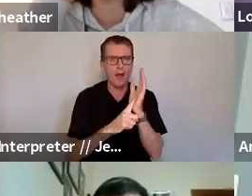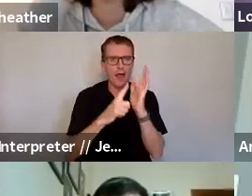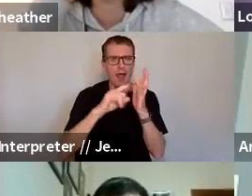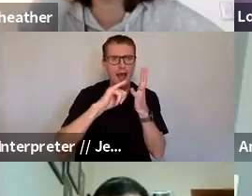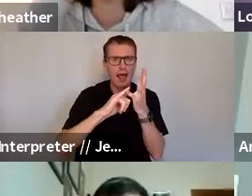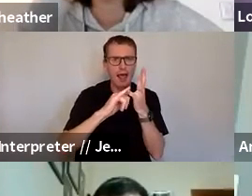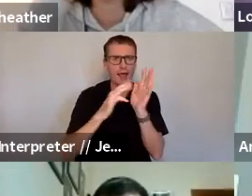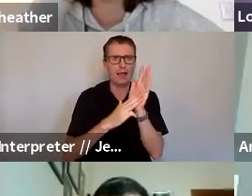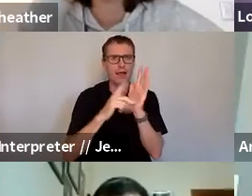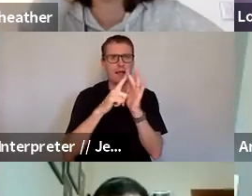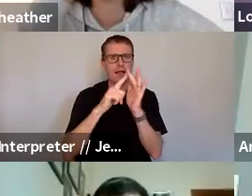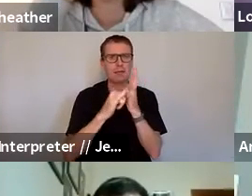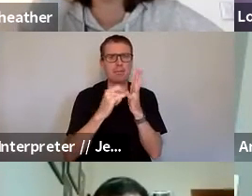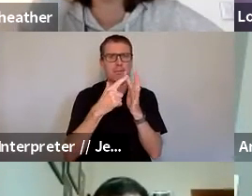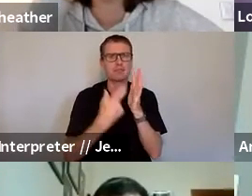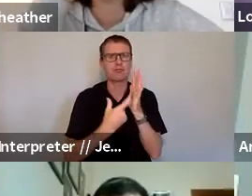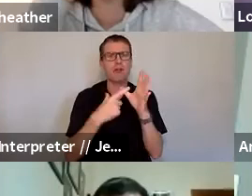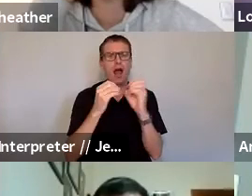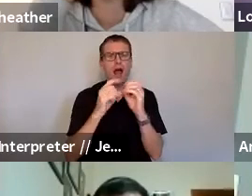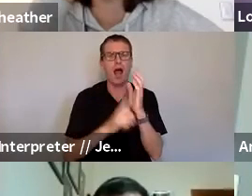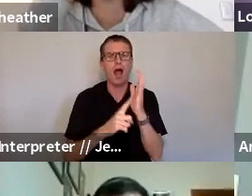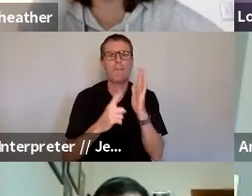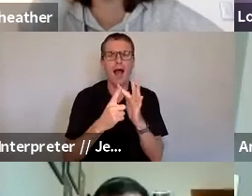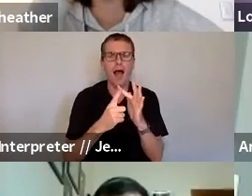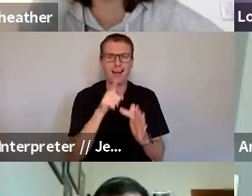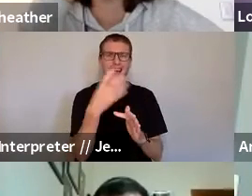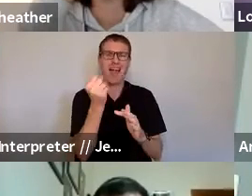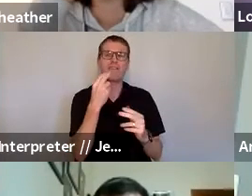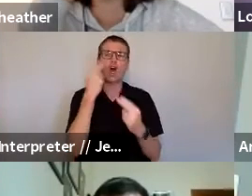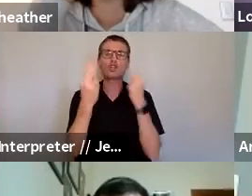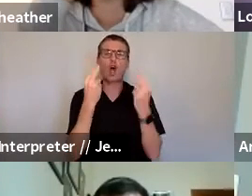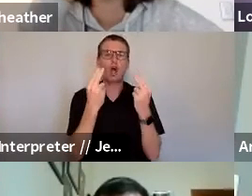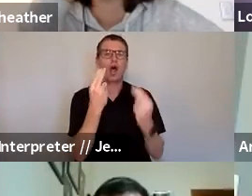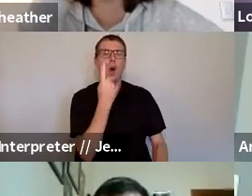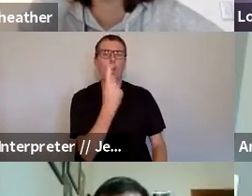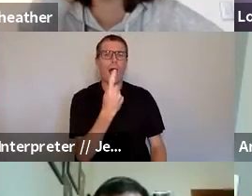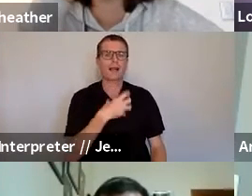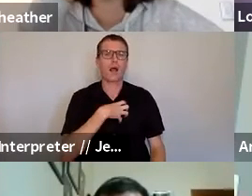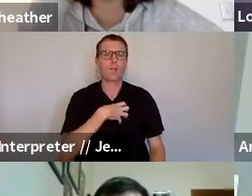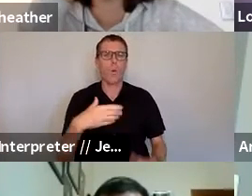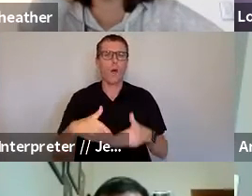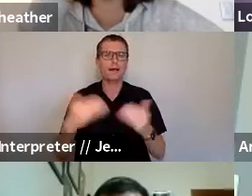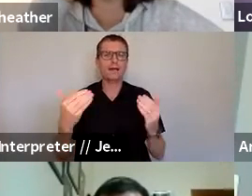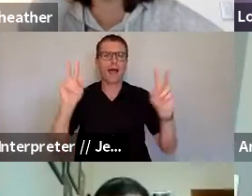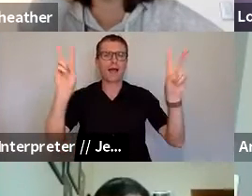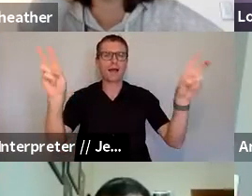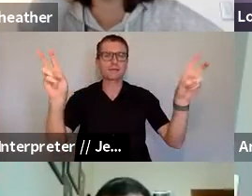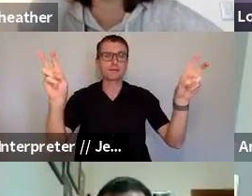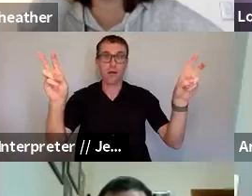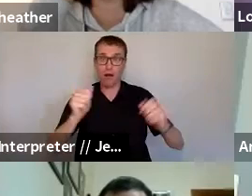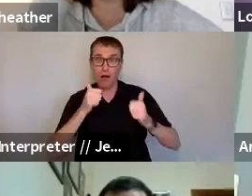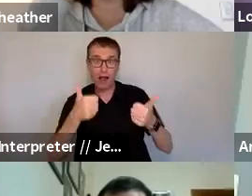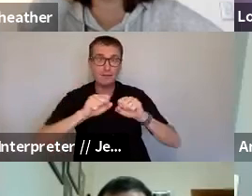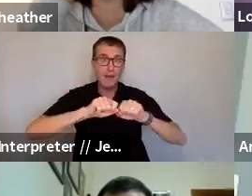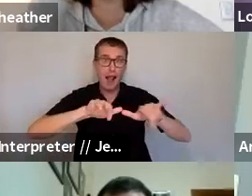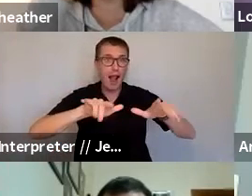might be wrong, that might have been a British family, but I think there was a New Zealand family that did something similar, and they said it was great, it was going viral, but I had